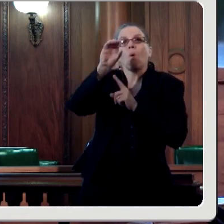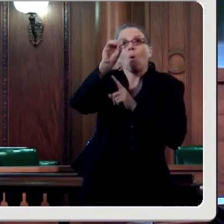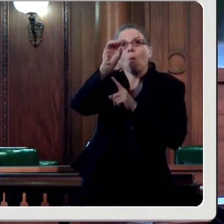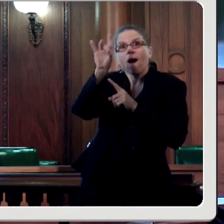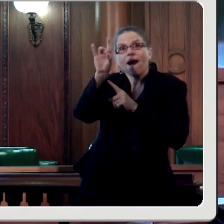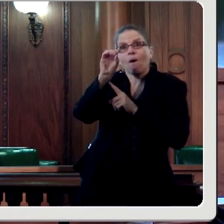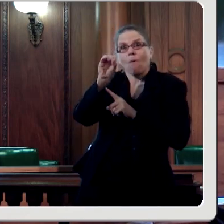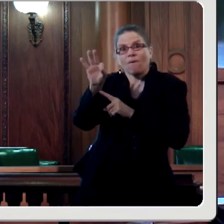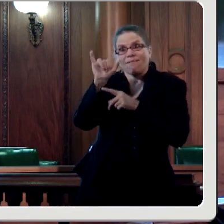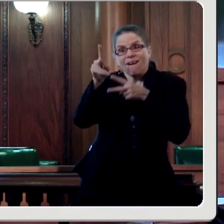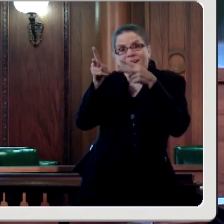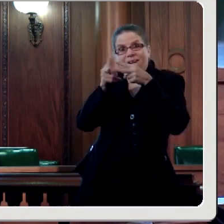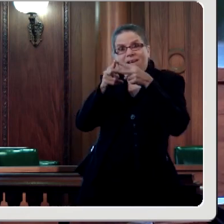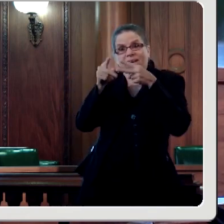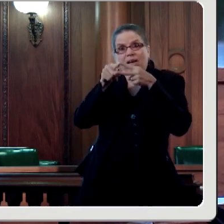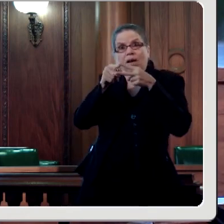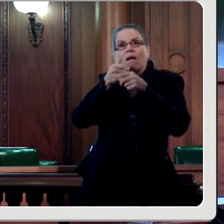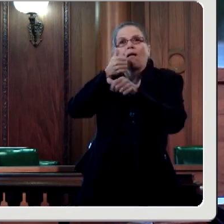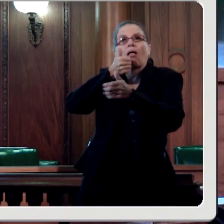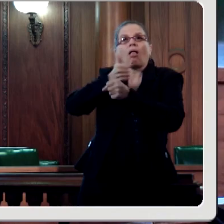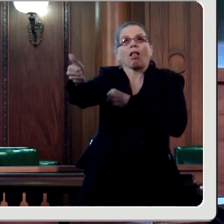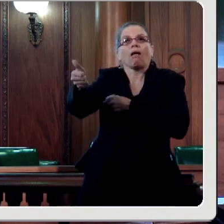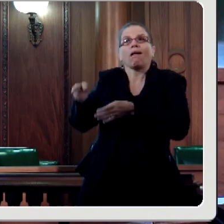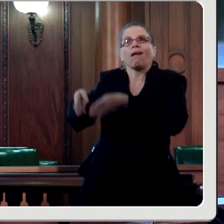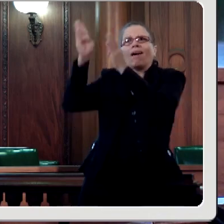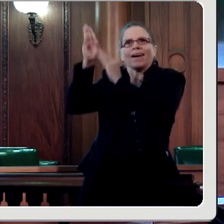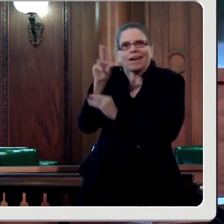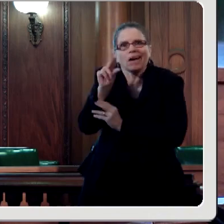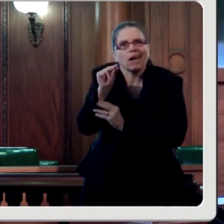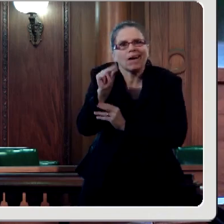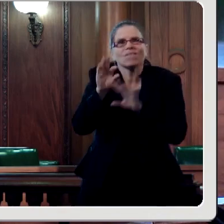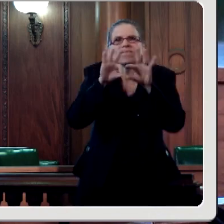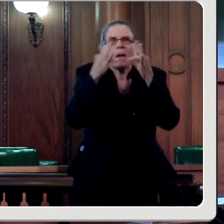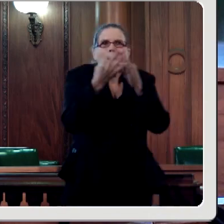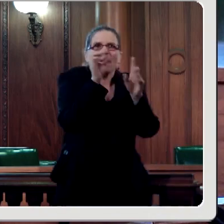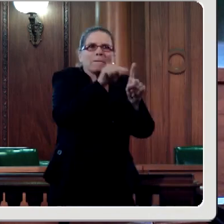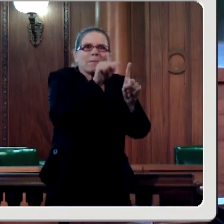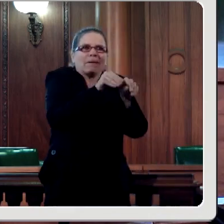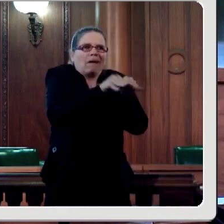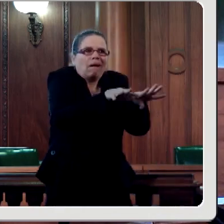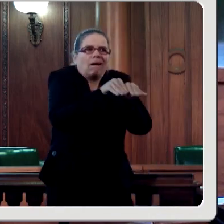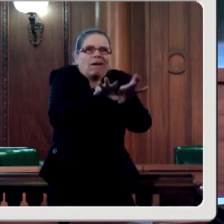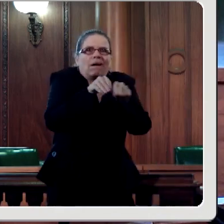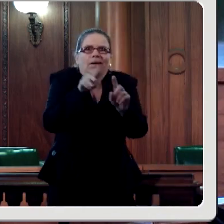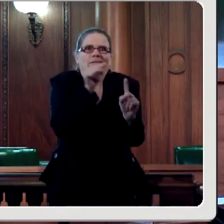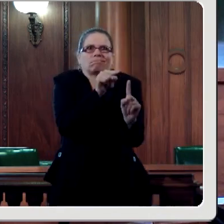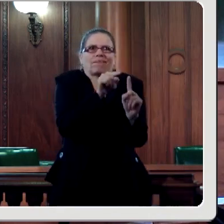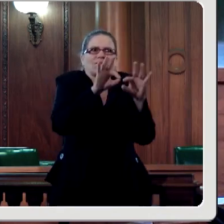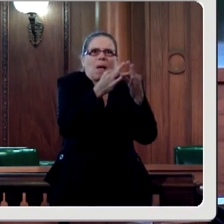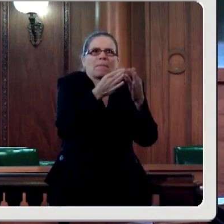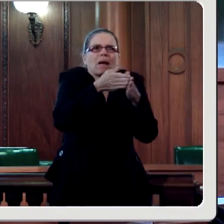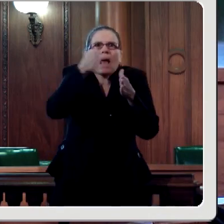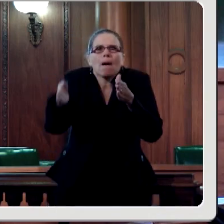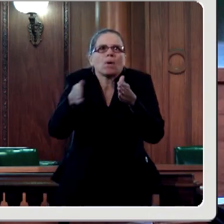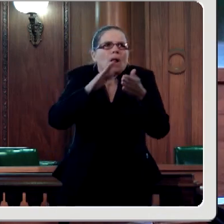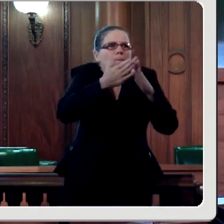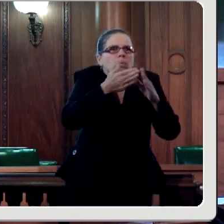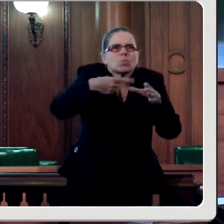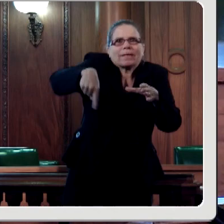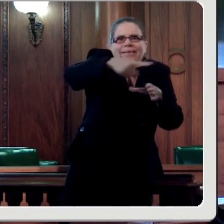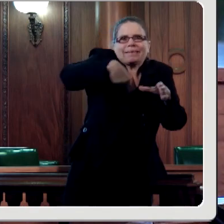areas. So these little things do work, because those other areas, those other zip codes, which are residential but have heavy, at times